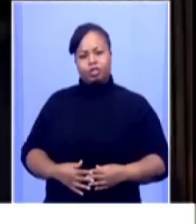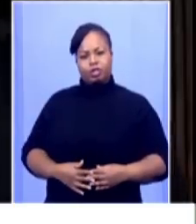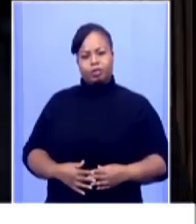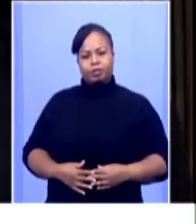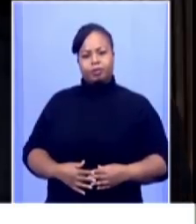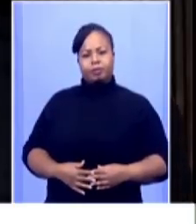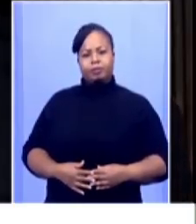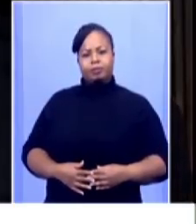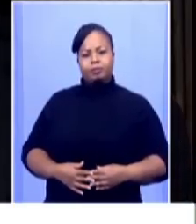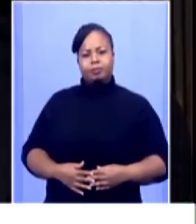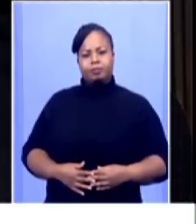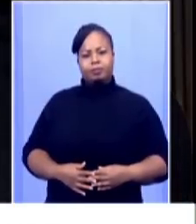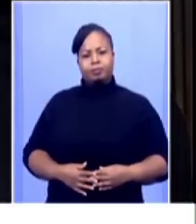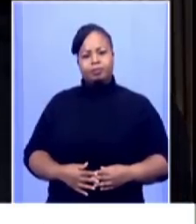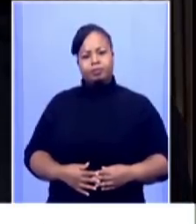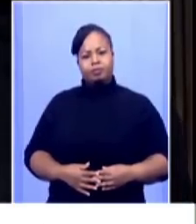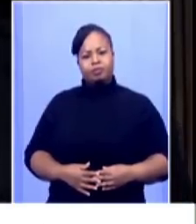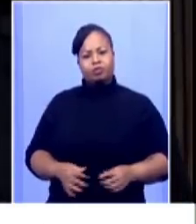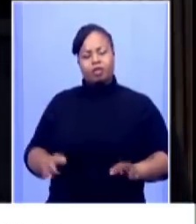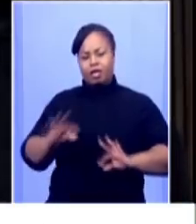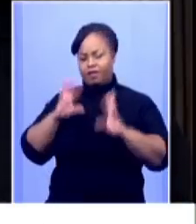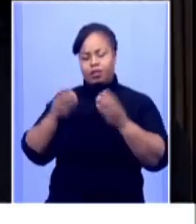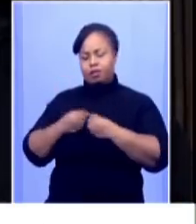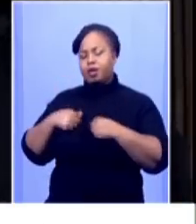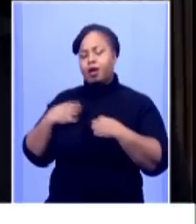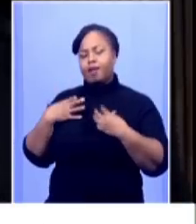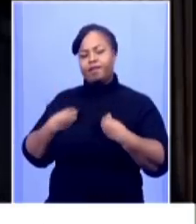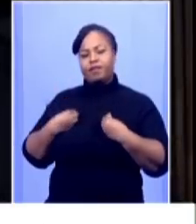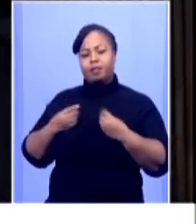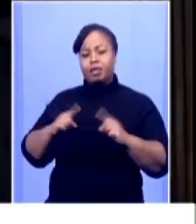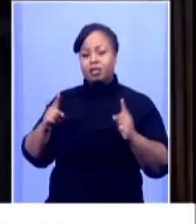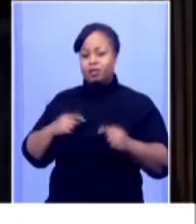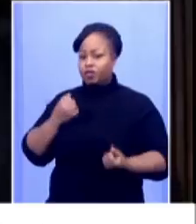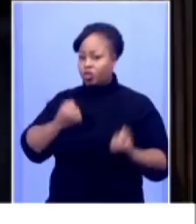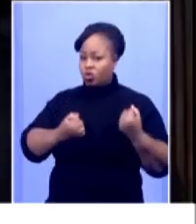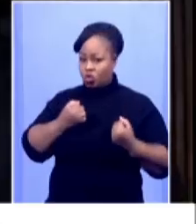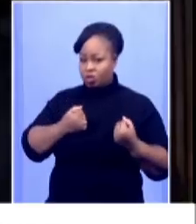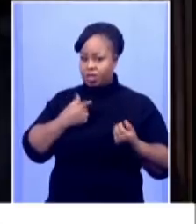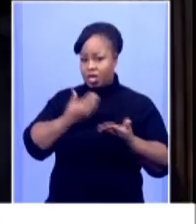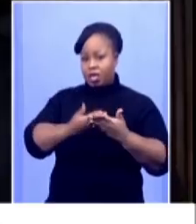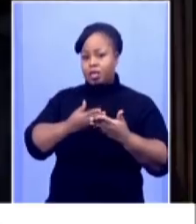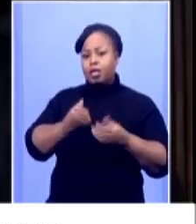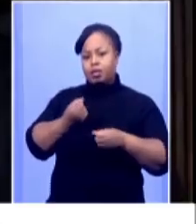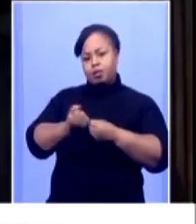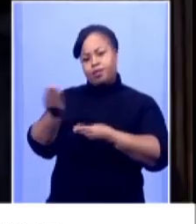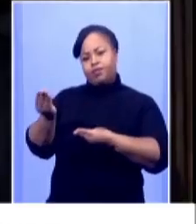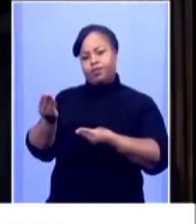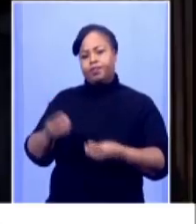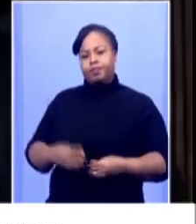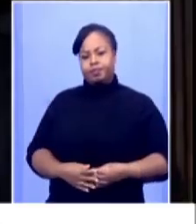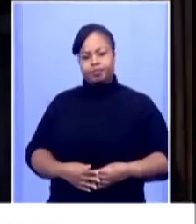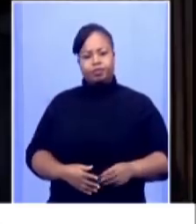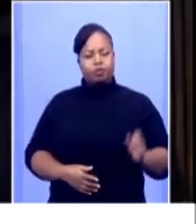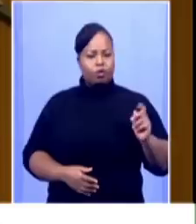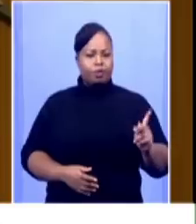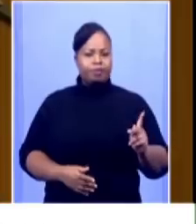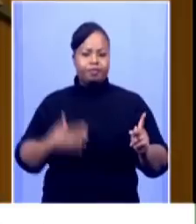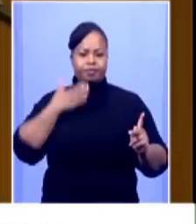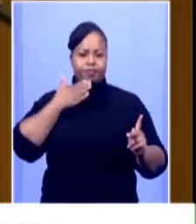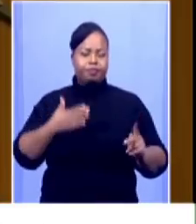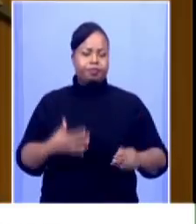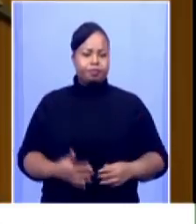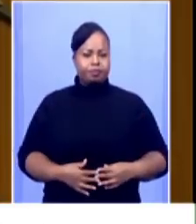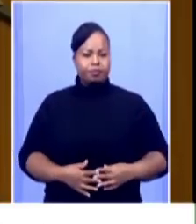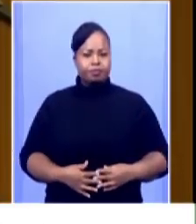Mr. I don't have it in my possession, but if the court pleases, I can make that available. Okay, thank you. Thank you, my